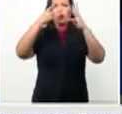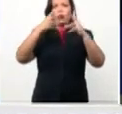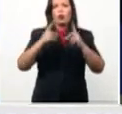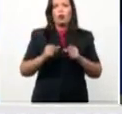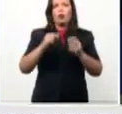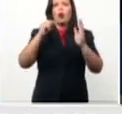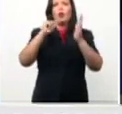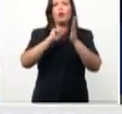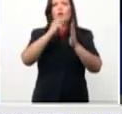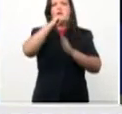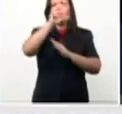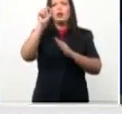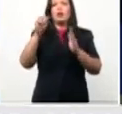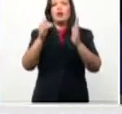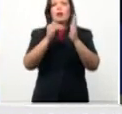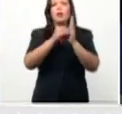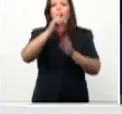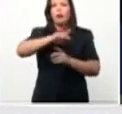stands at